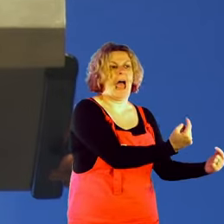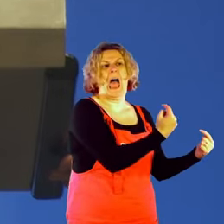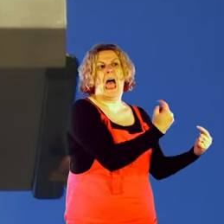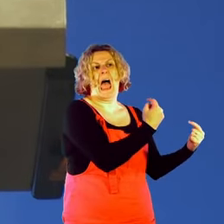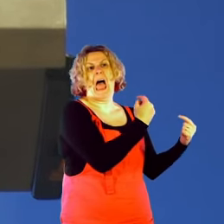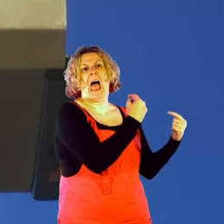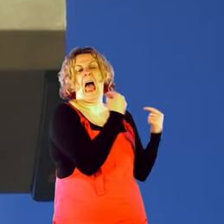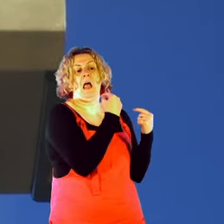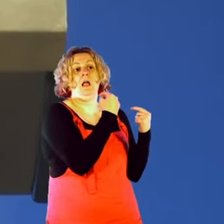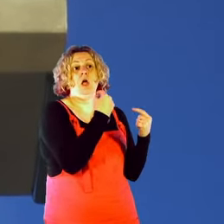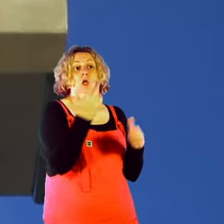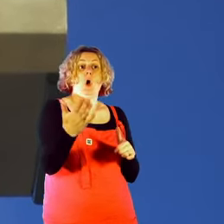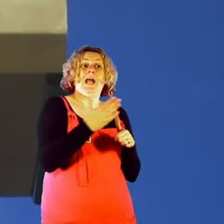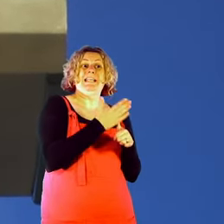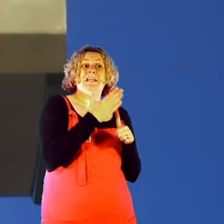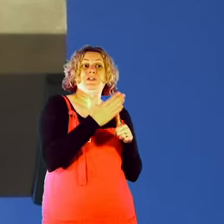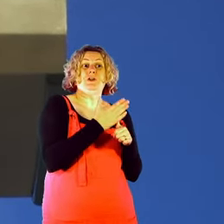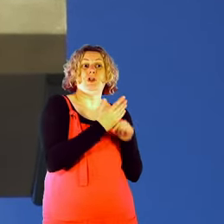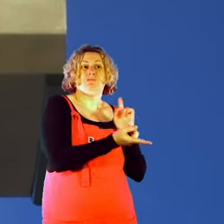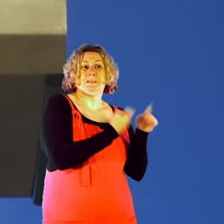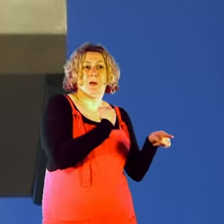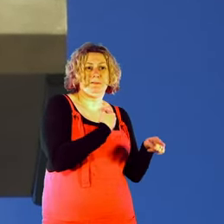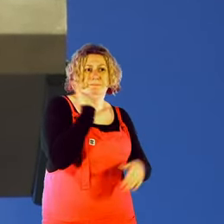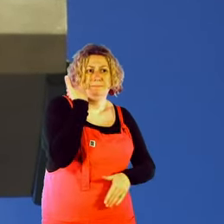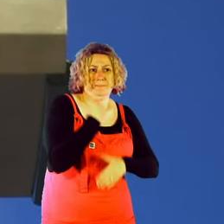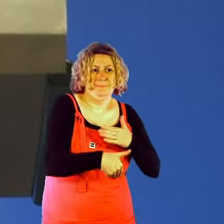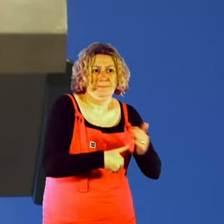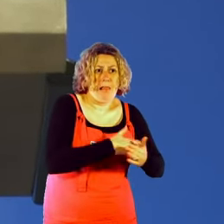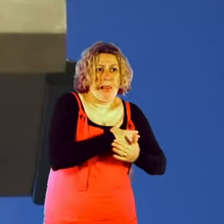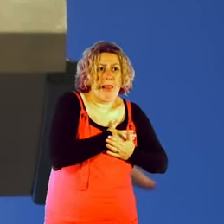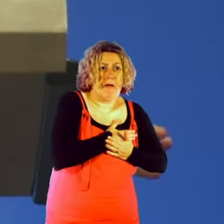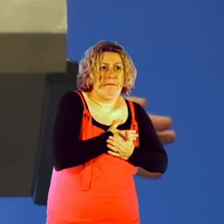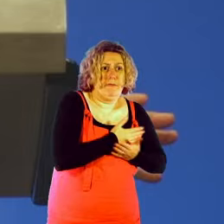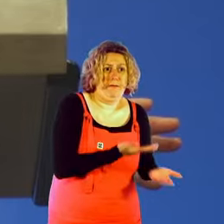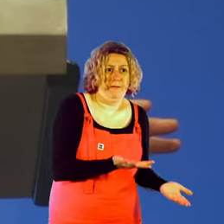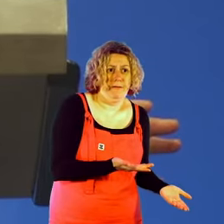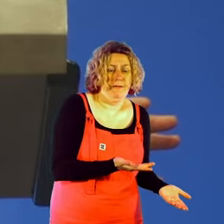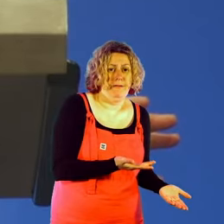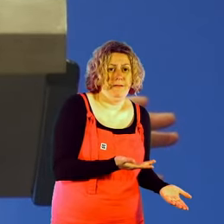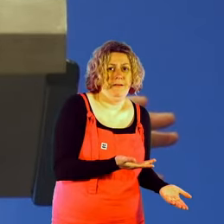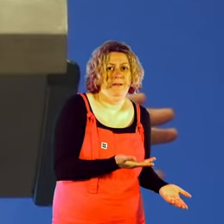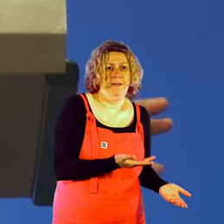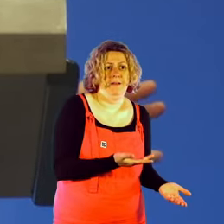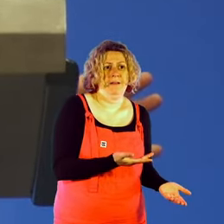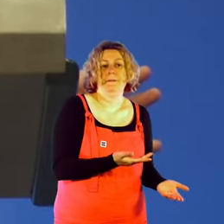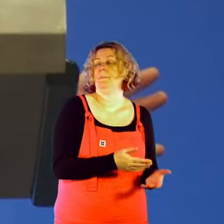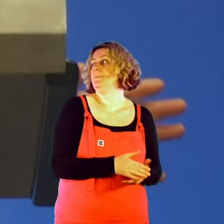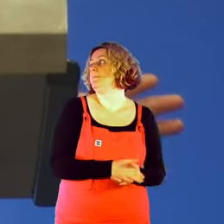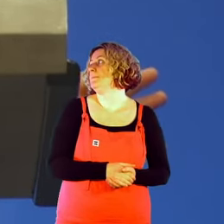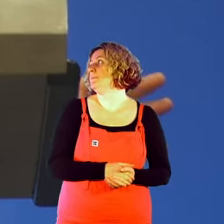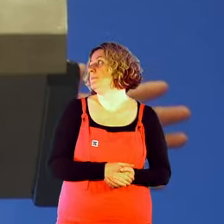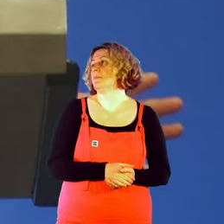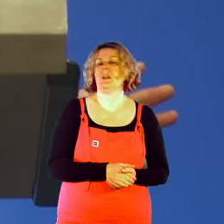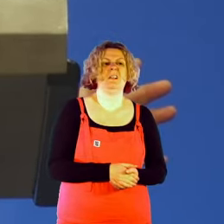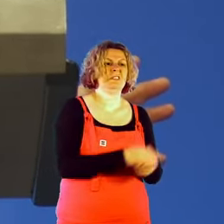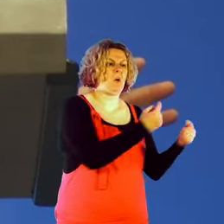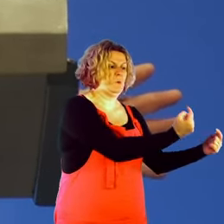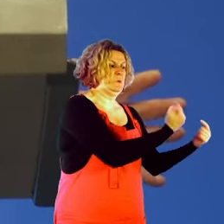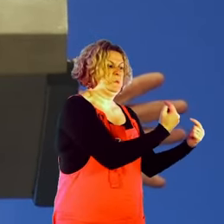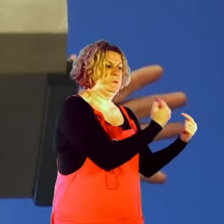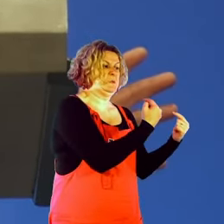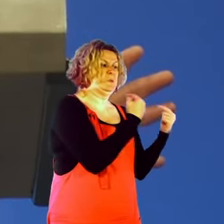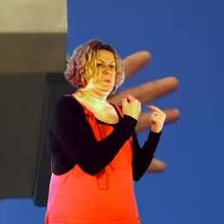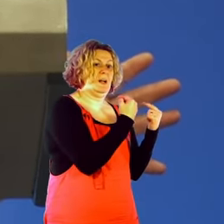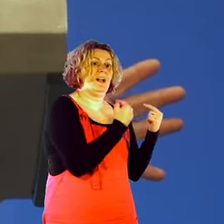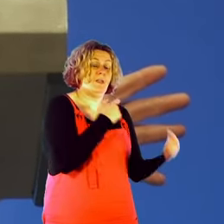be because you're very godly, but probably someone persecutes you, your initial response is anger and irritation